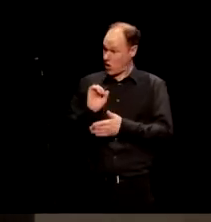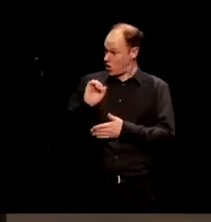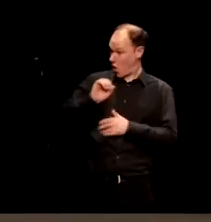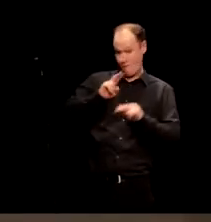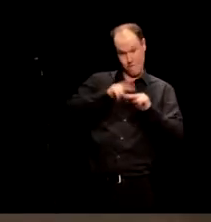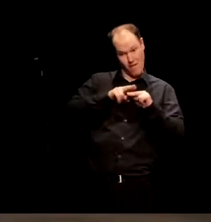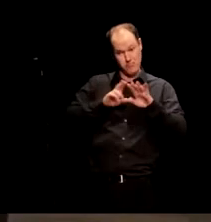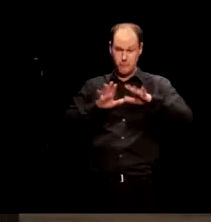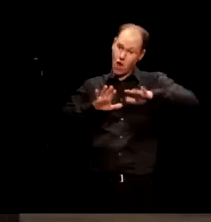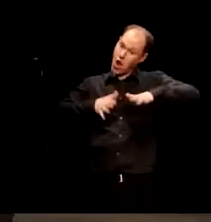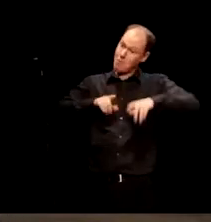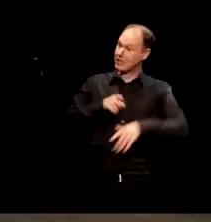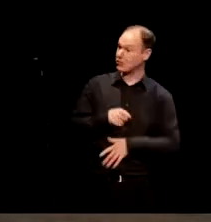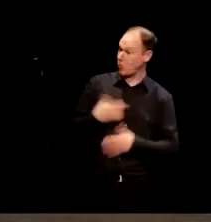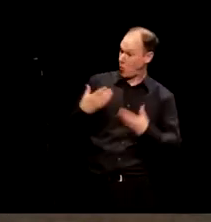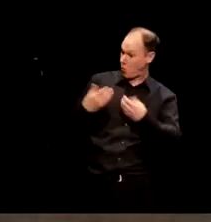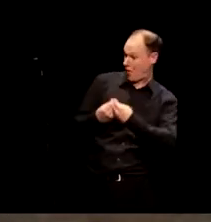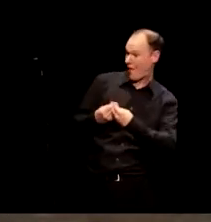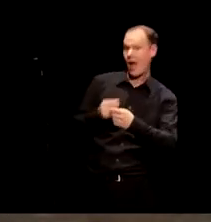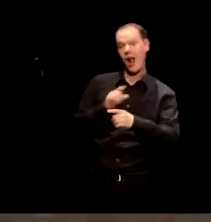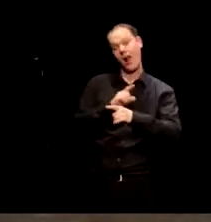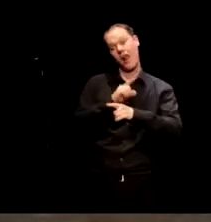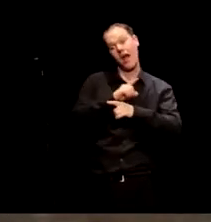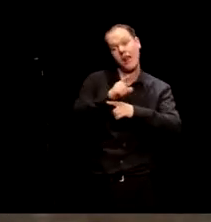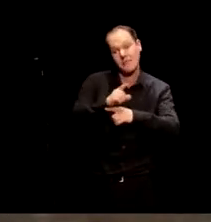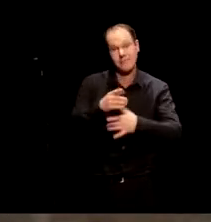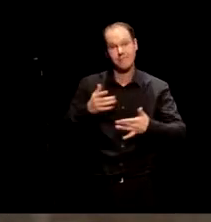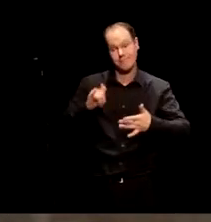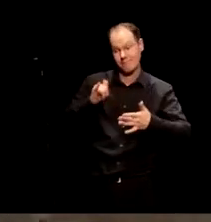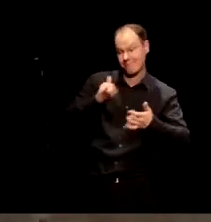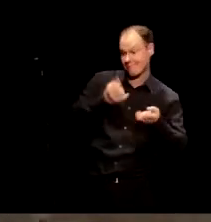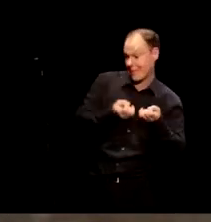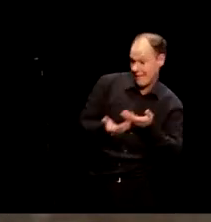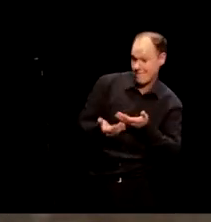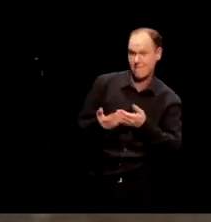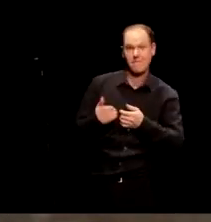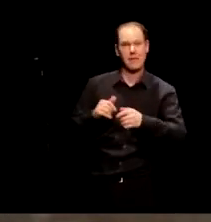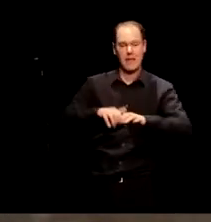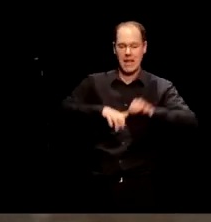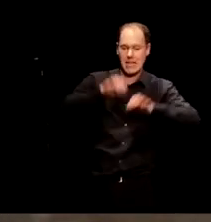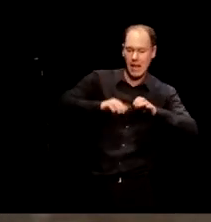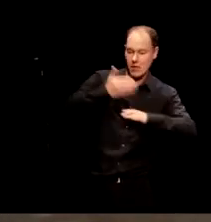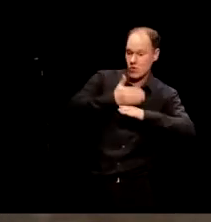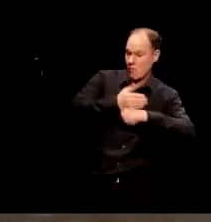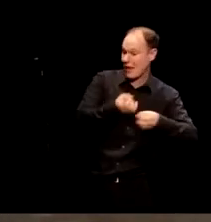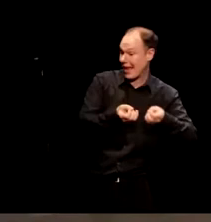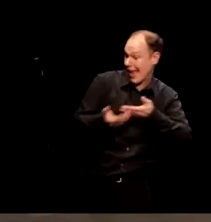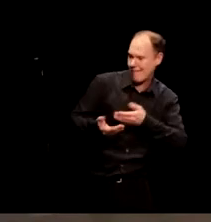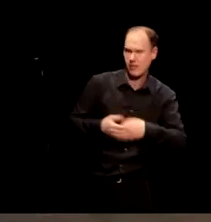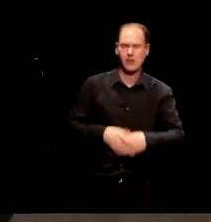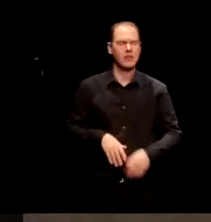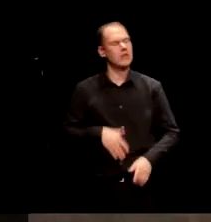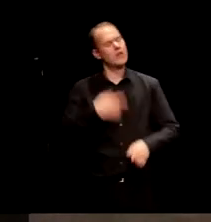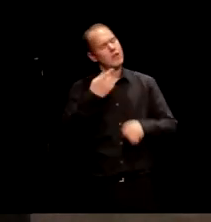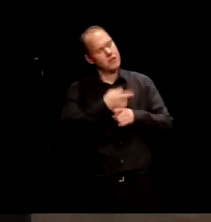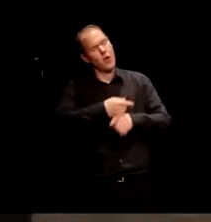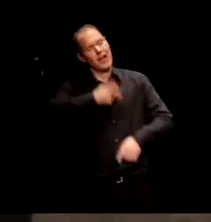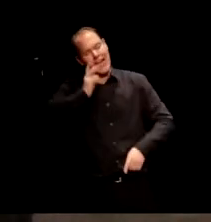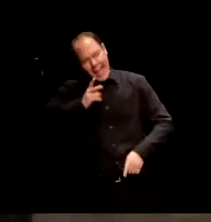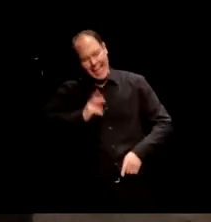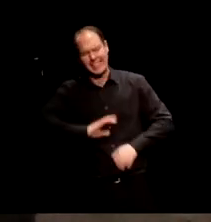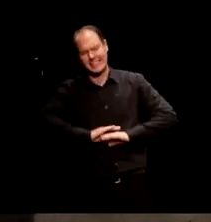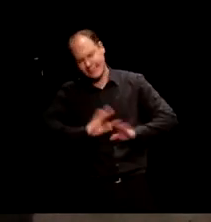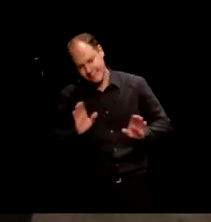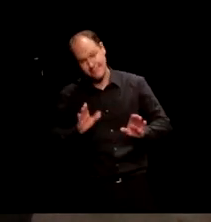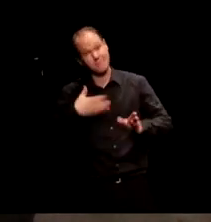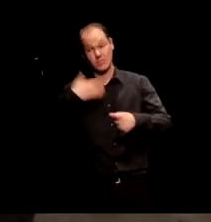father, and later my dad might be able to give you some typing work to do. Don't let's go over this again. I